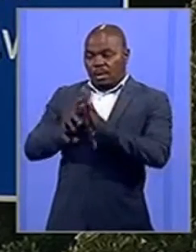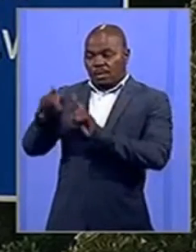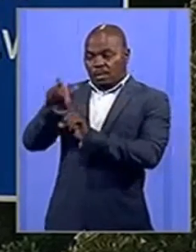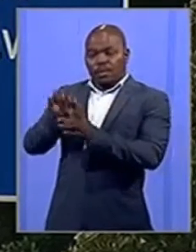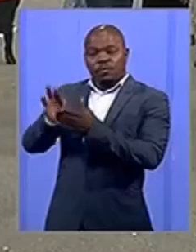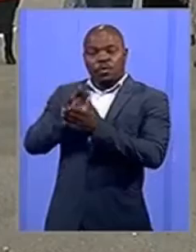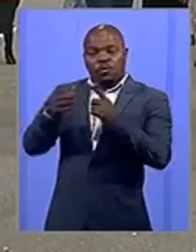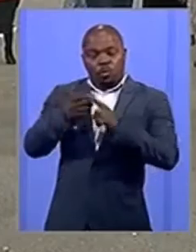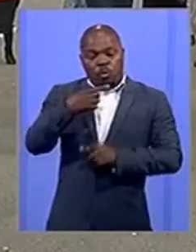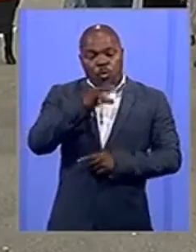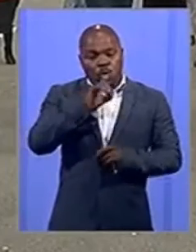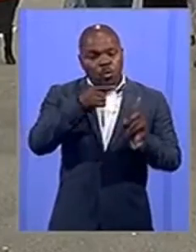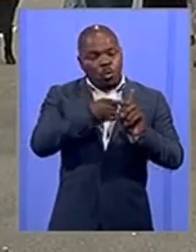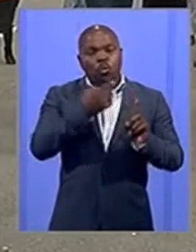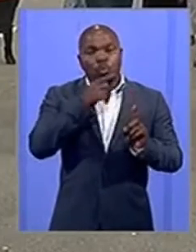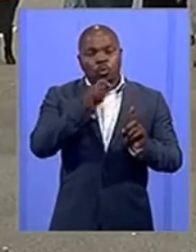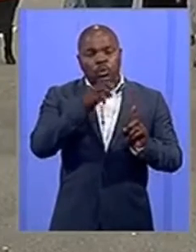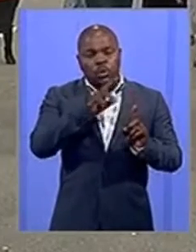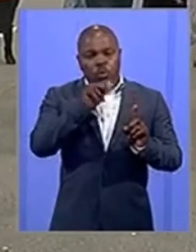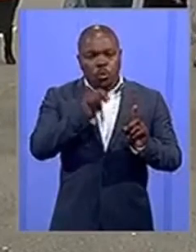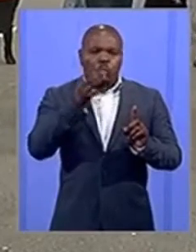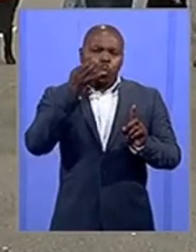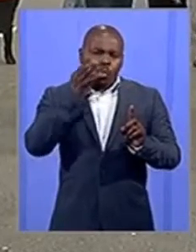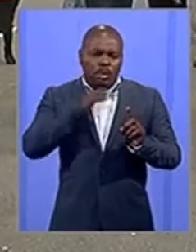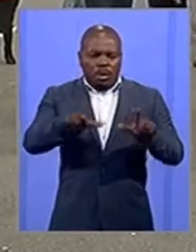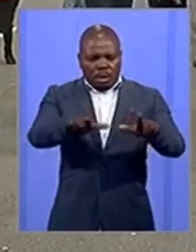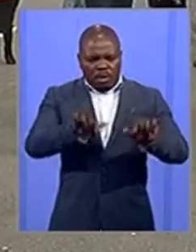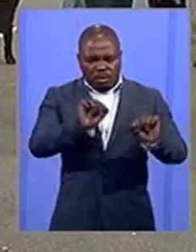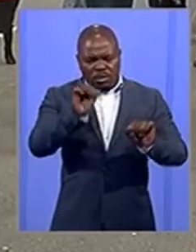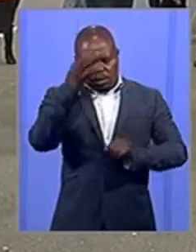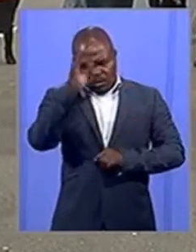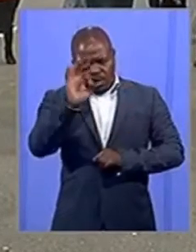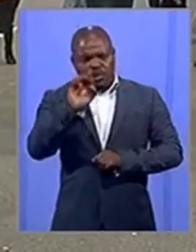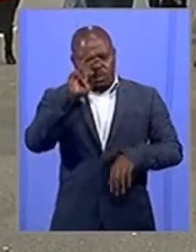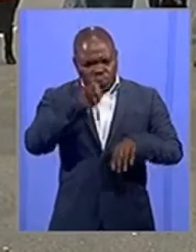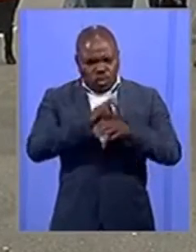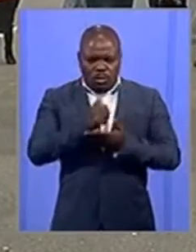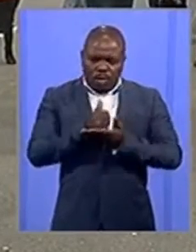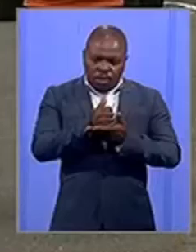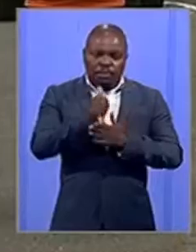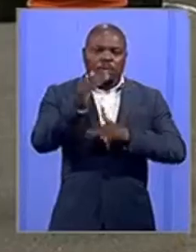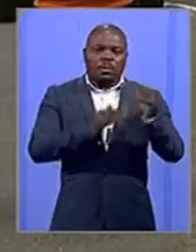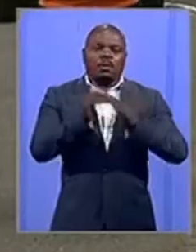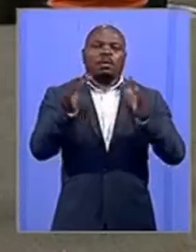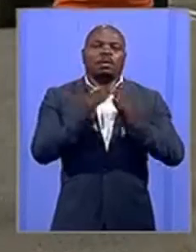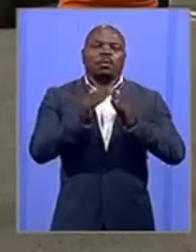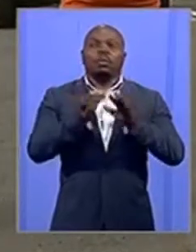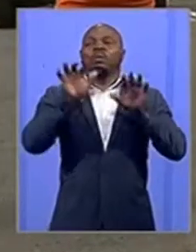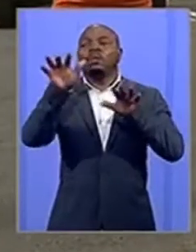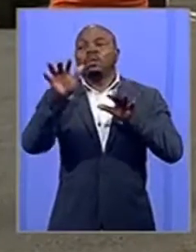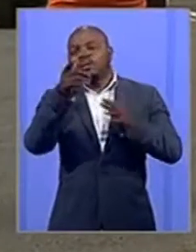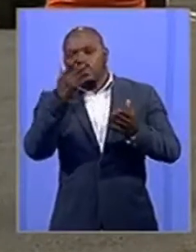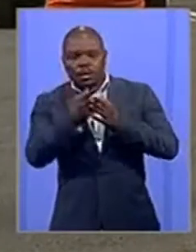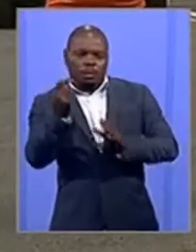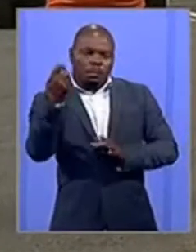mokga wa Good, Brett Heron, o boletse ha mobu wa setjhaba o lokela ho sebedisetswa merero e kang kaho ya matlo ao baahi ba tlang ho kgona ho a